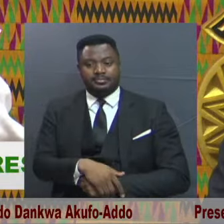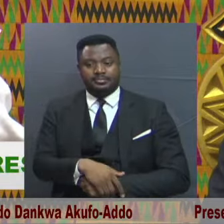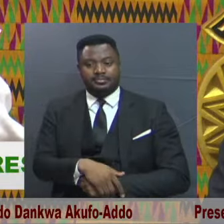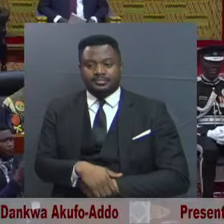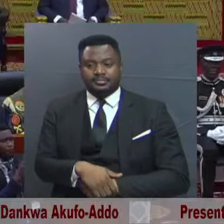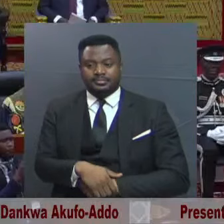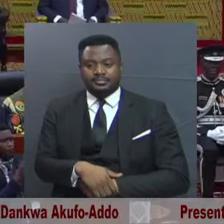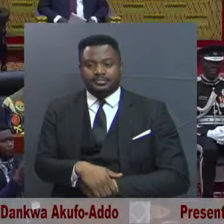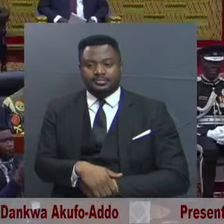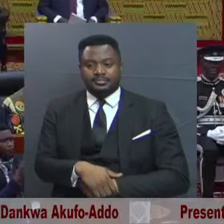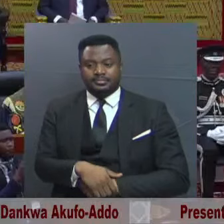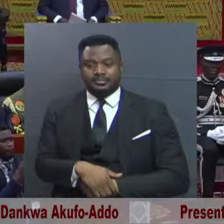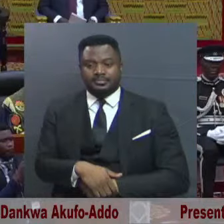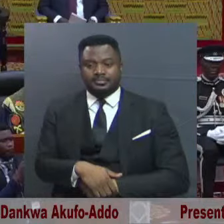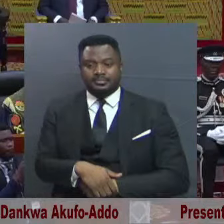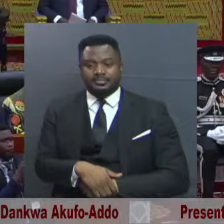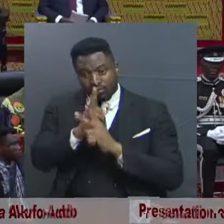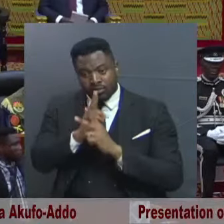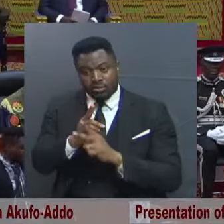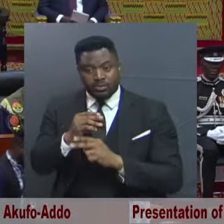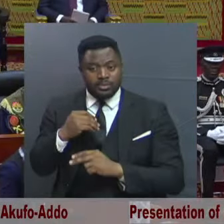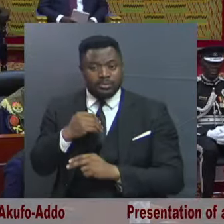delay honorable